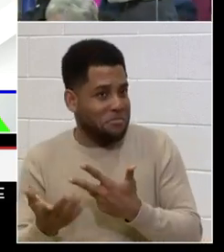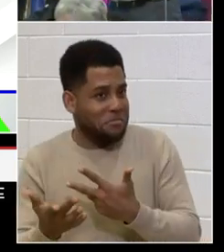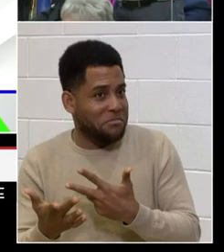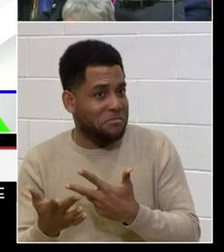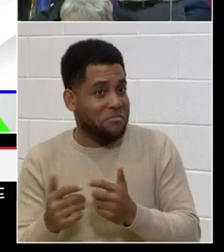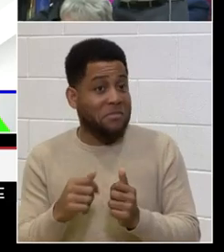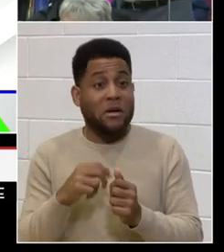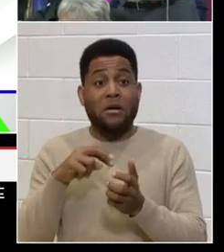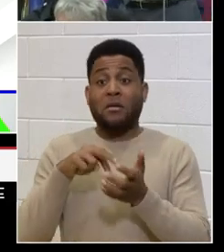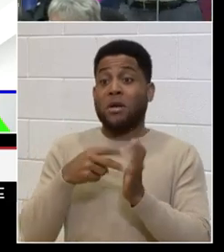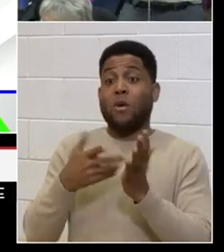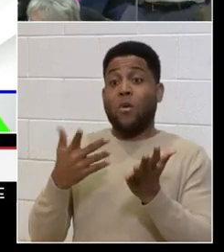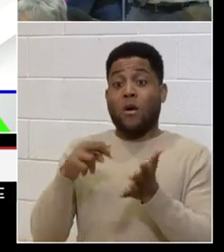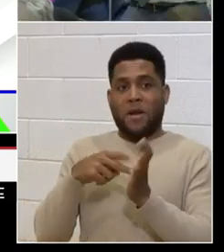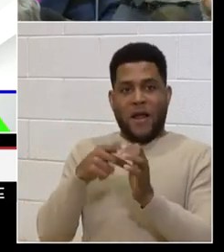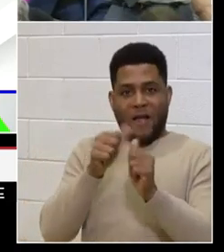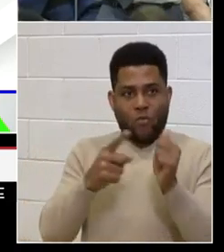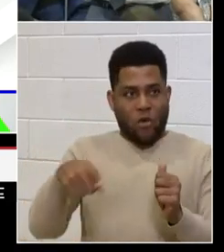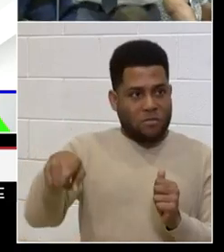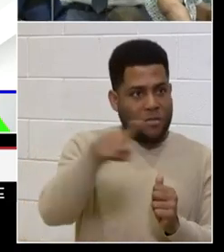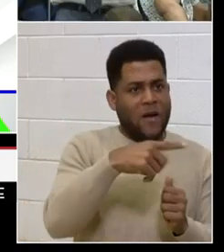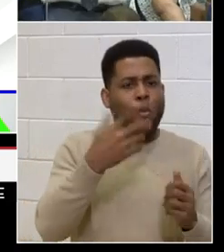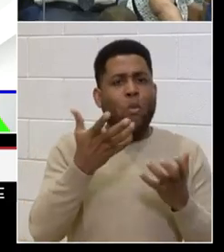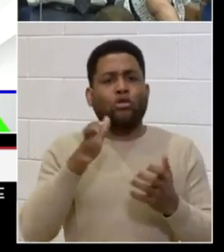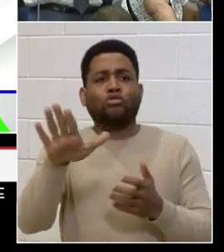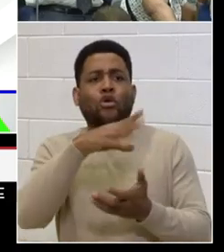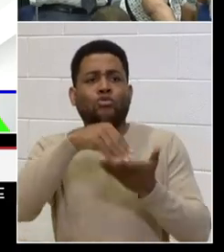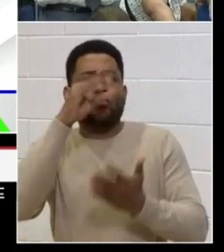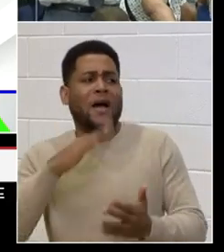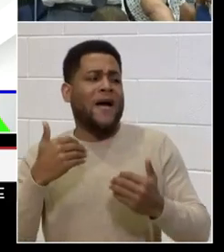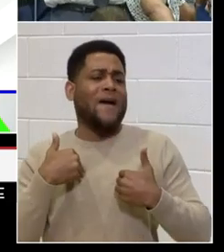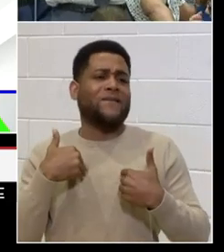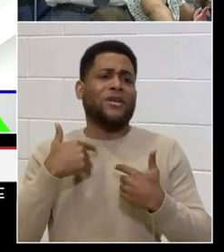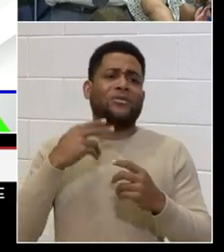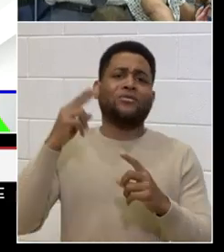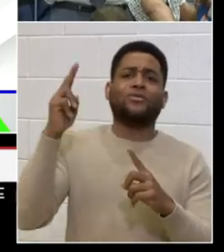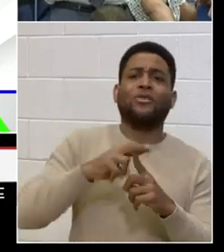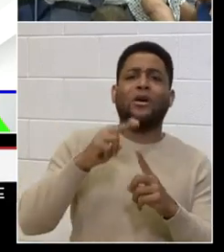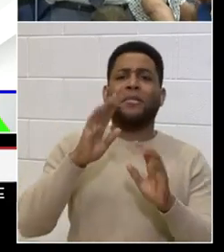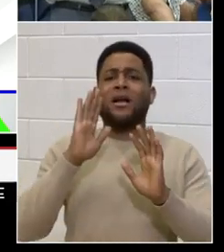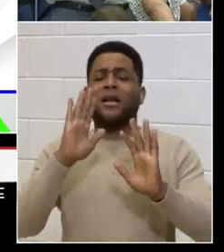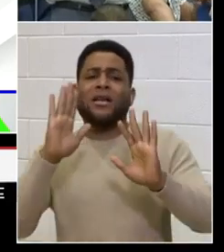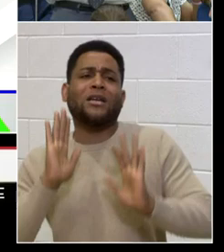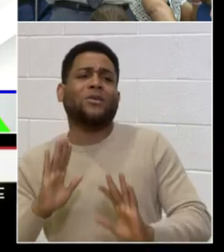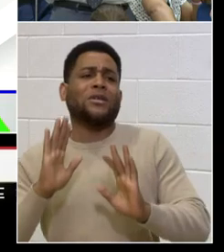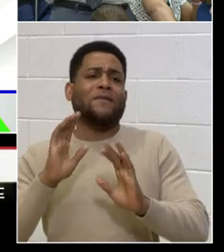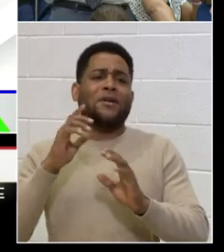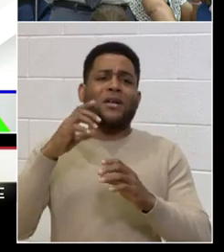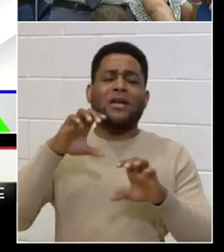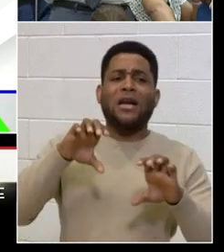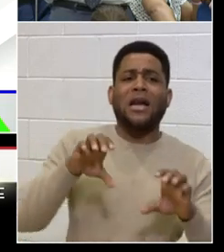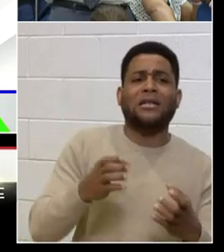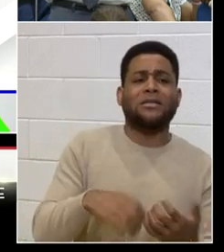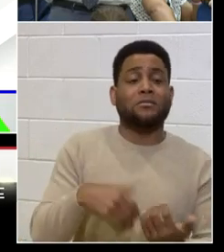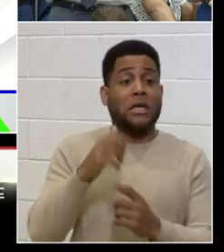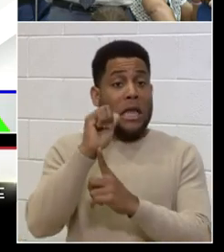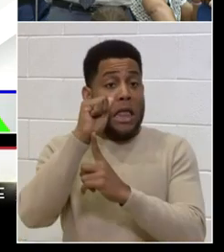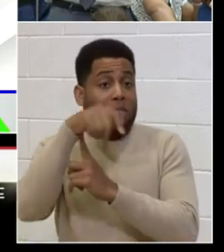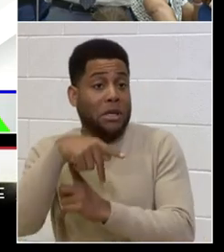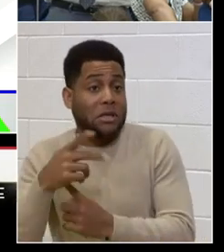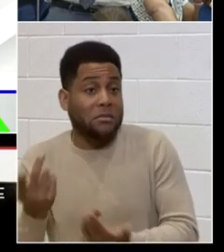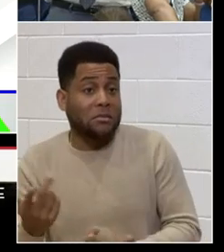room wants for their students wonderful courses: AP, IB,